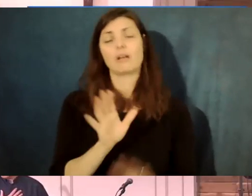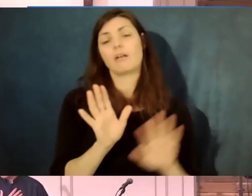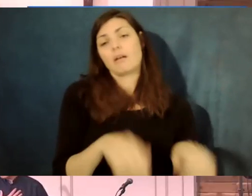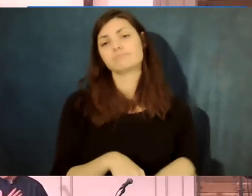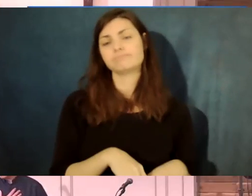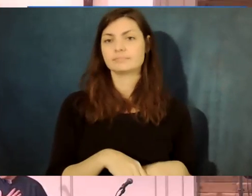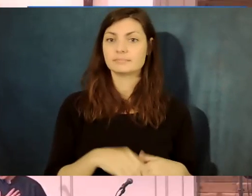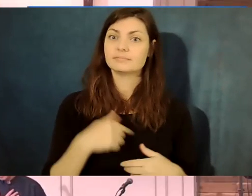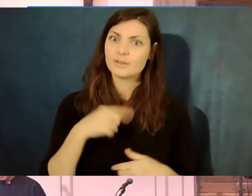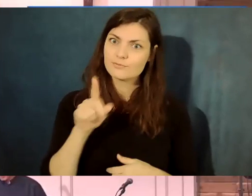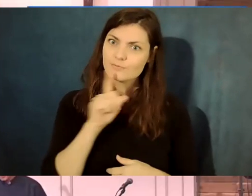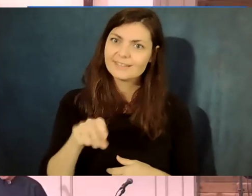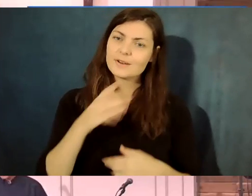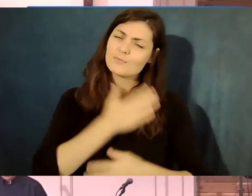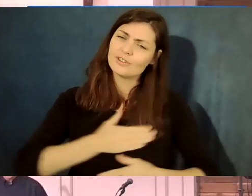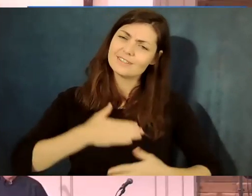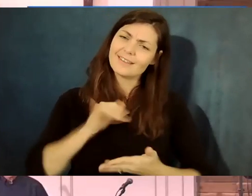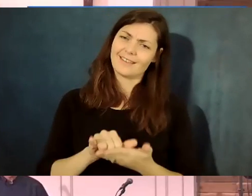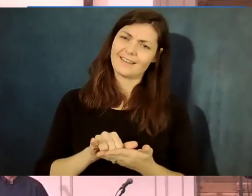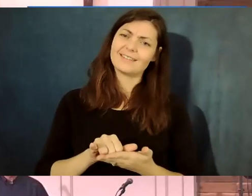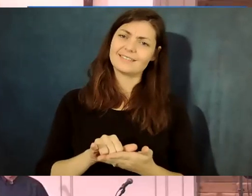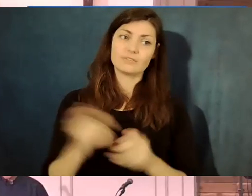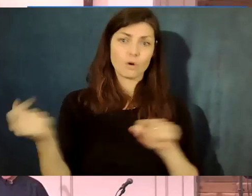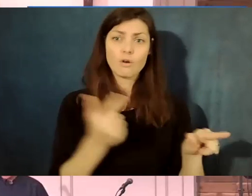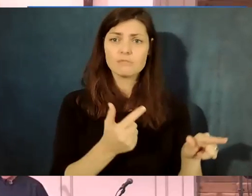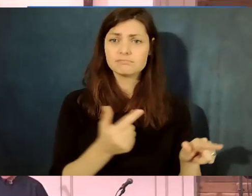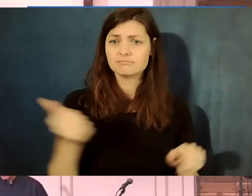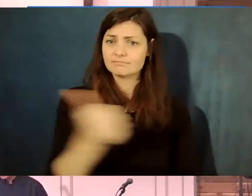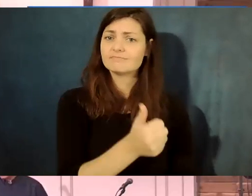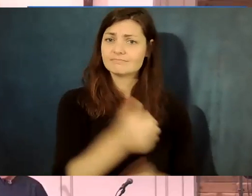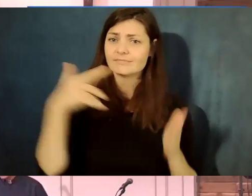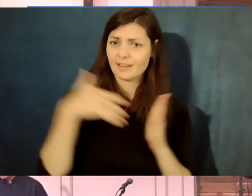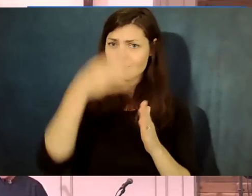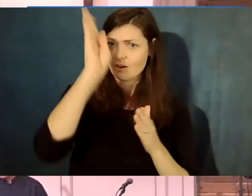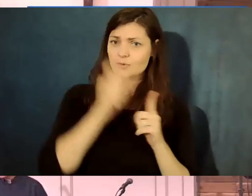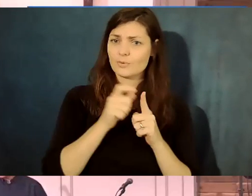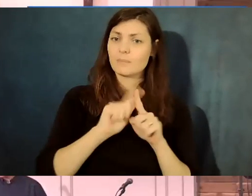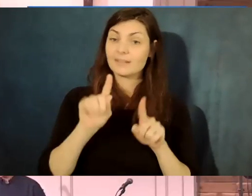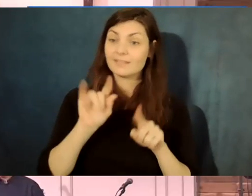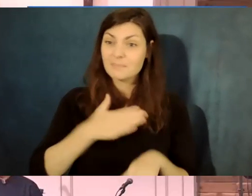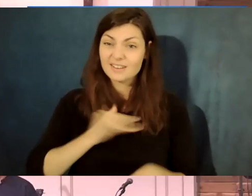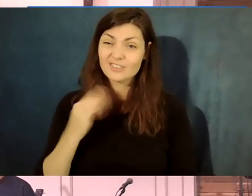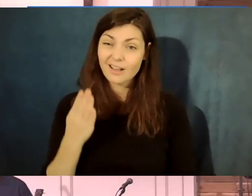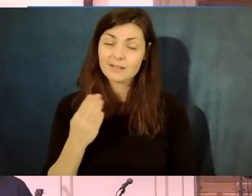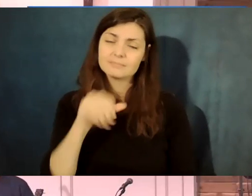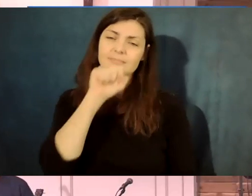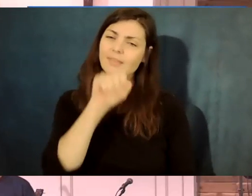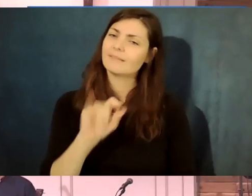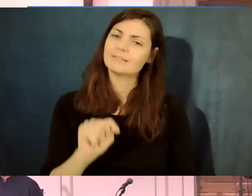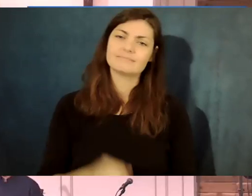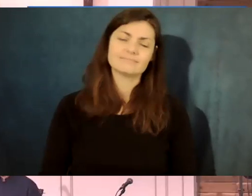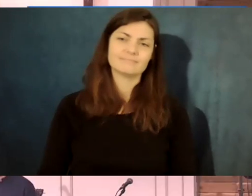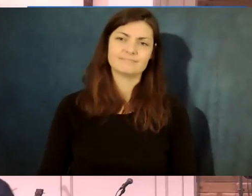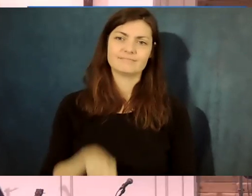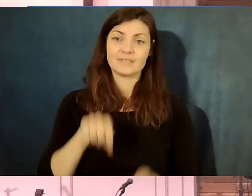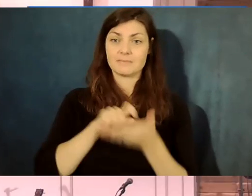get to study God's word, but it's part of my job, literally, and I love it. I love studying God's word. And this passage struck me